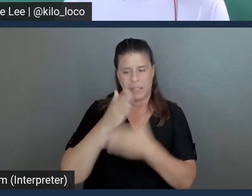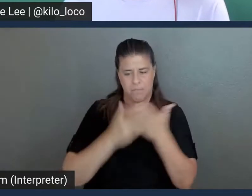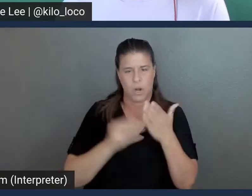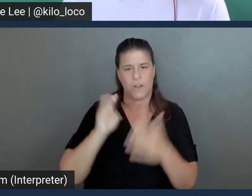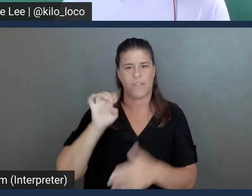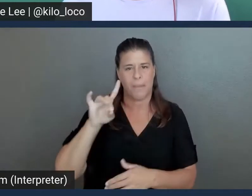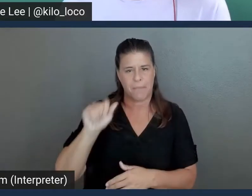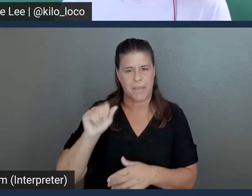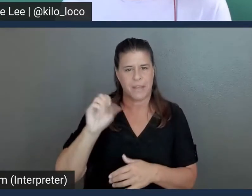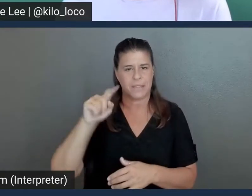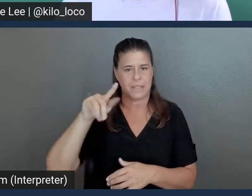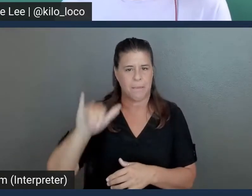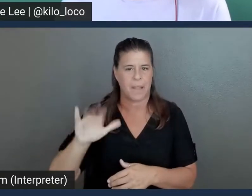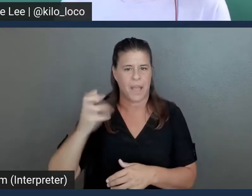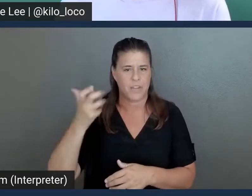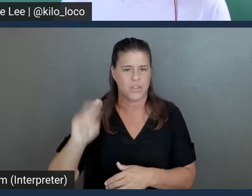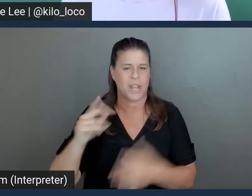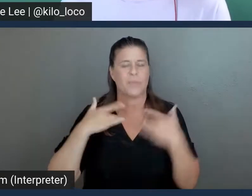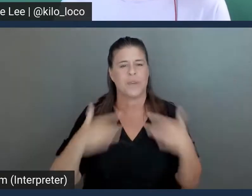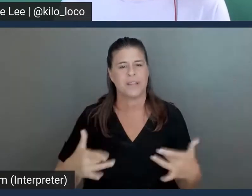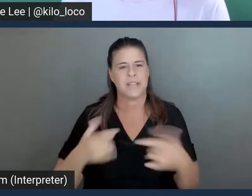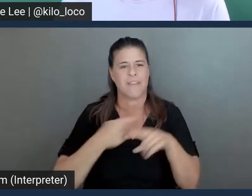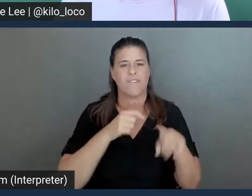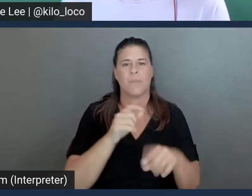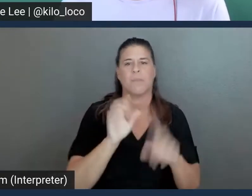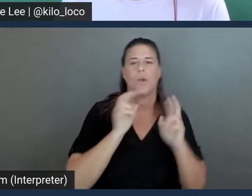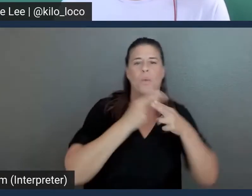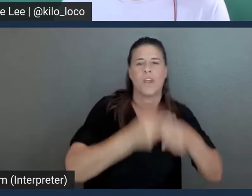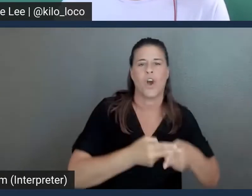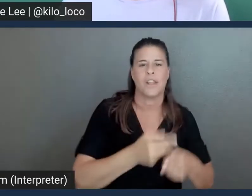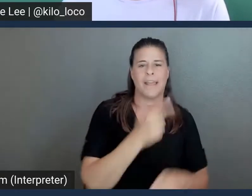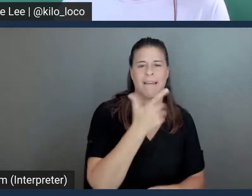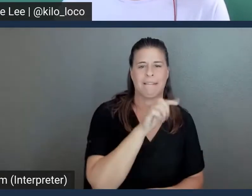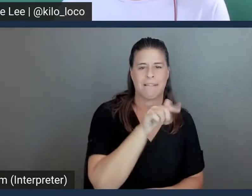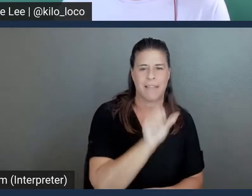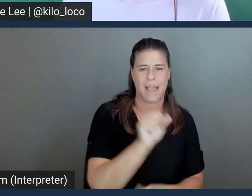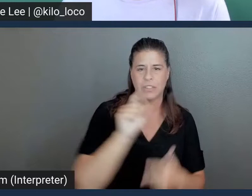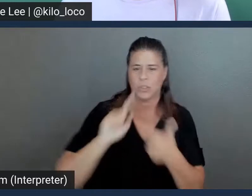So getting what we typically call from glass to glass, which is, again, neither of